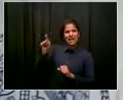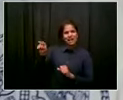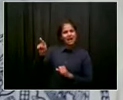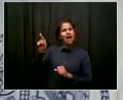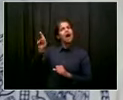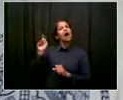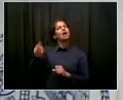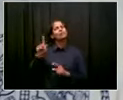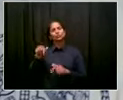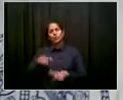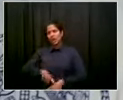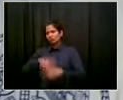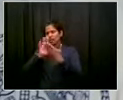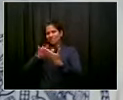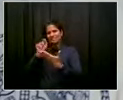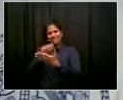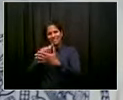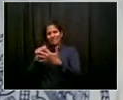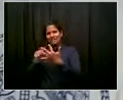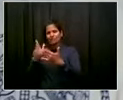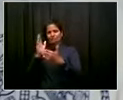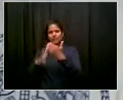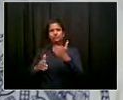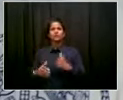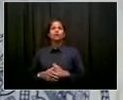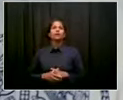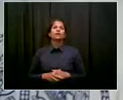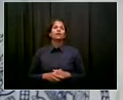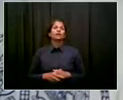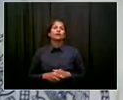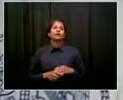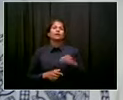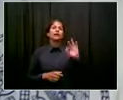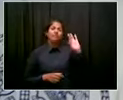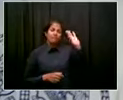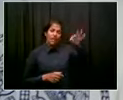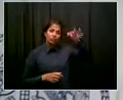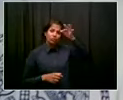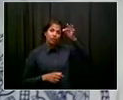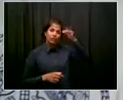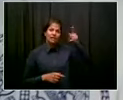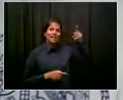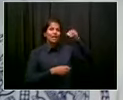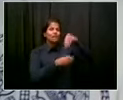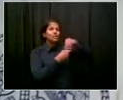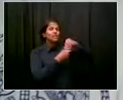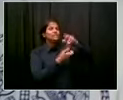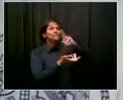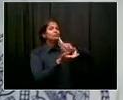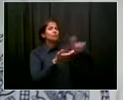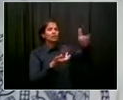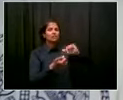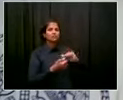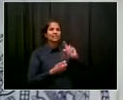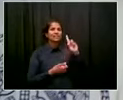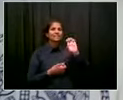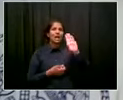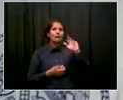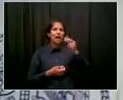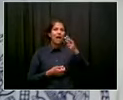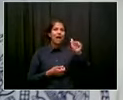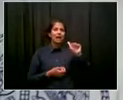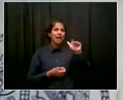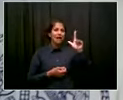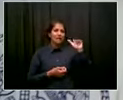uh she was very receptive to understanding uh what the federal government could do because as you know this is on federal land where